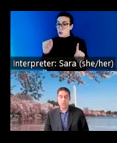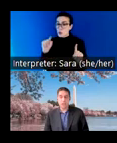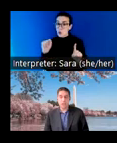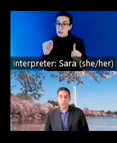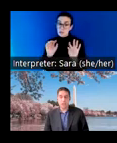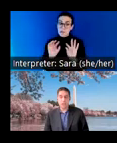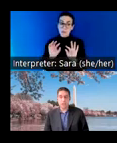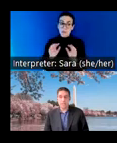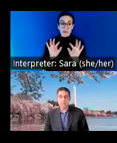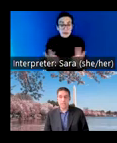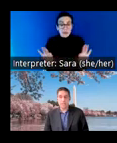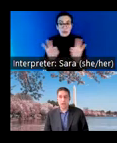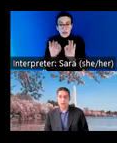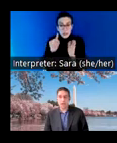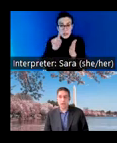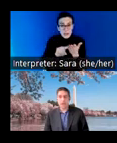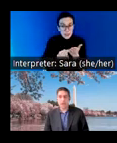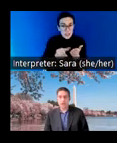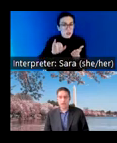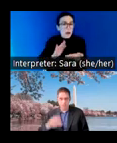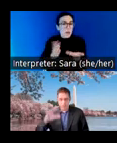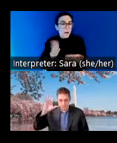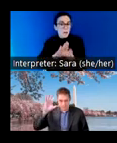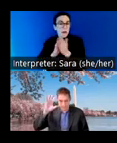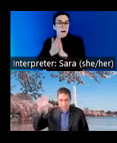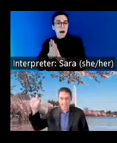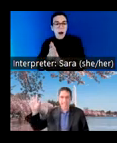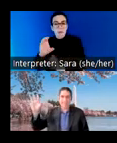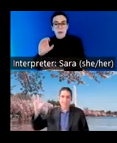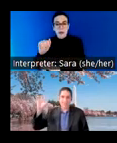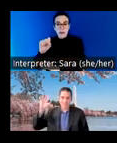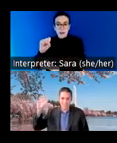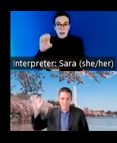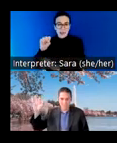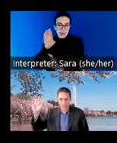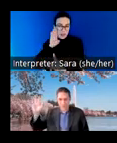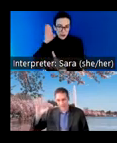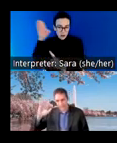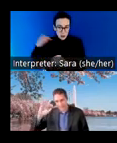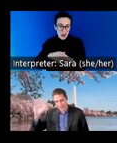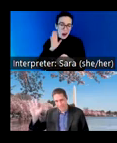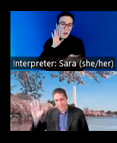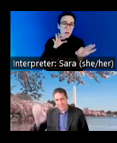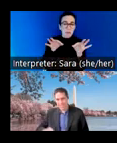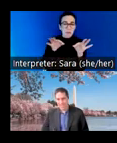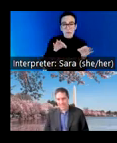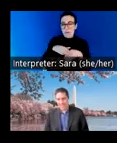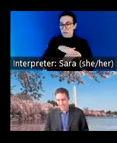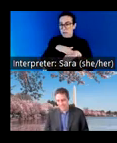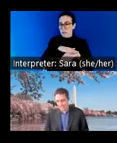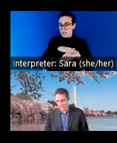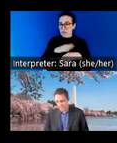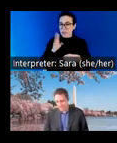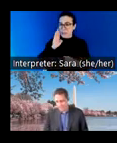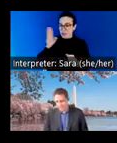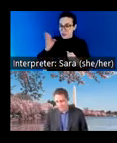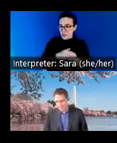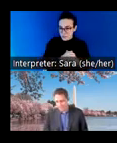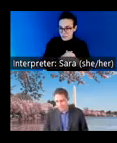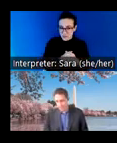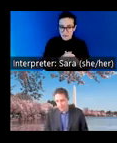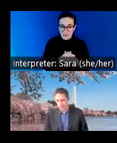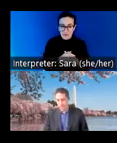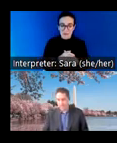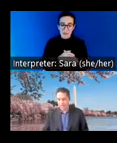the future. And I'll give you a sense of where, a vague sense of where some of those are going, understanding that, it's too